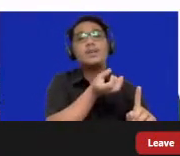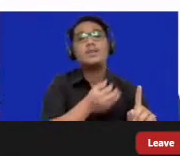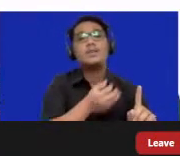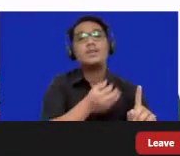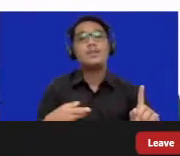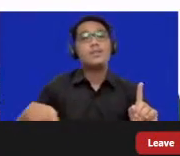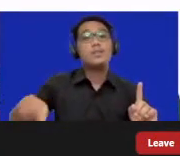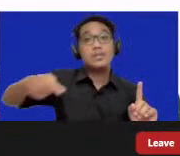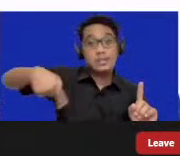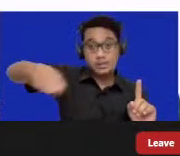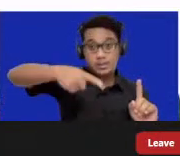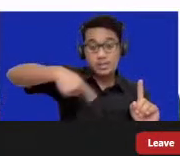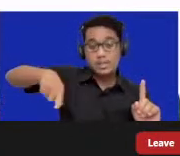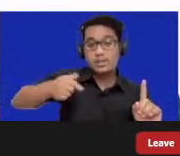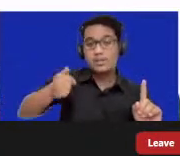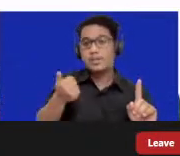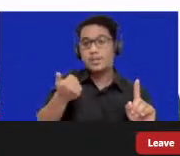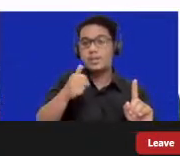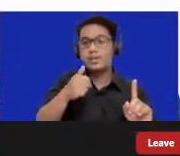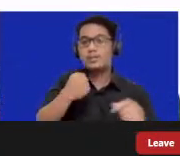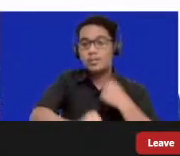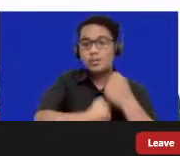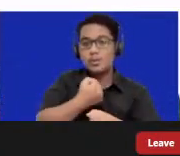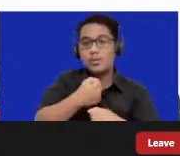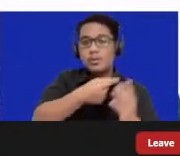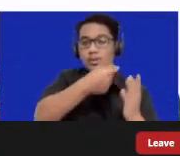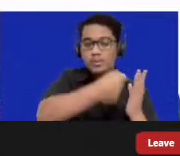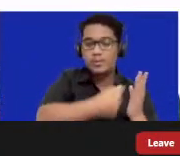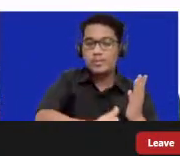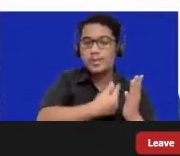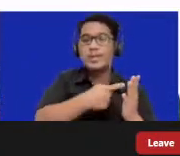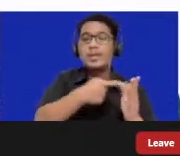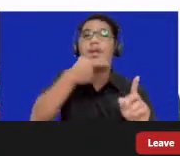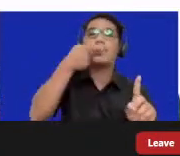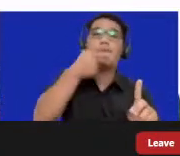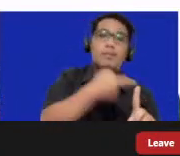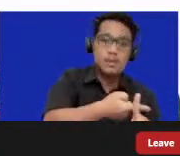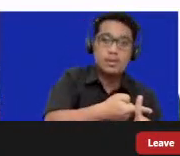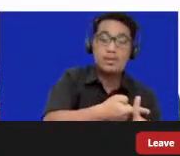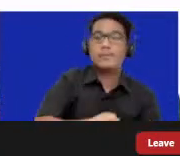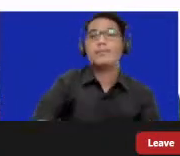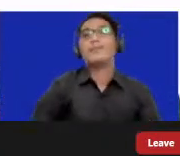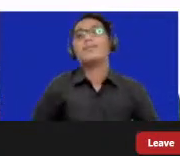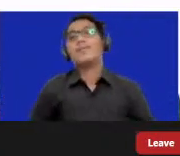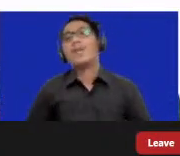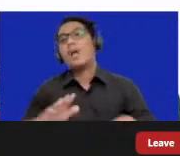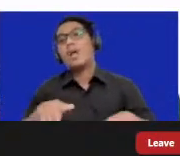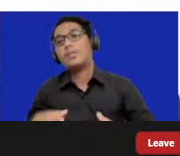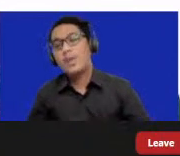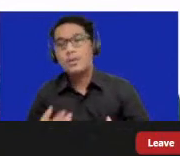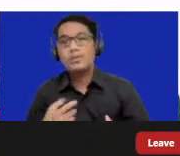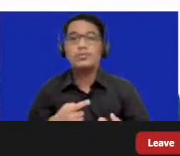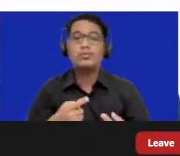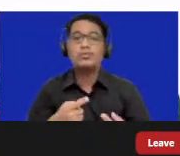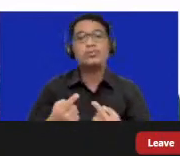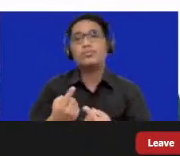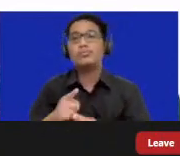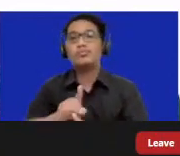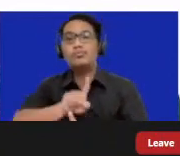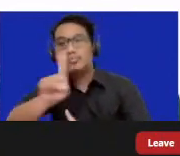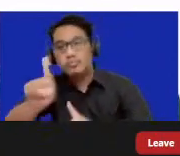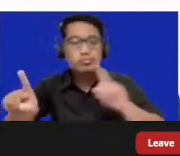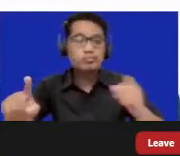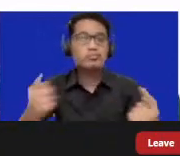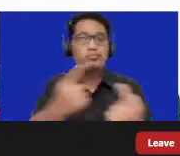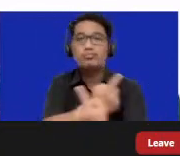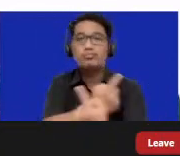again, we also do exchange visits. Because seeing the reality and exchanging